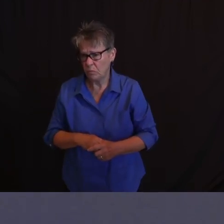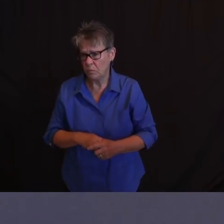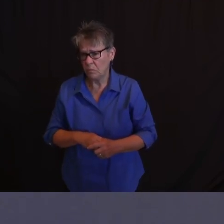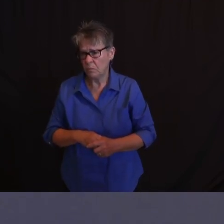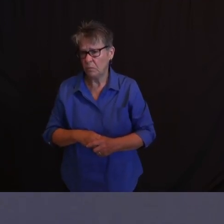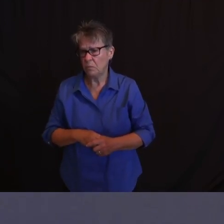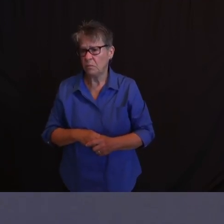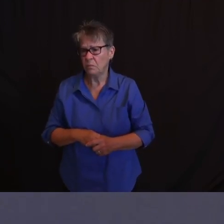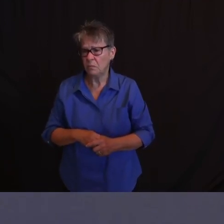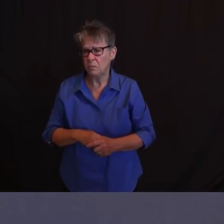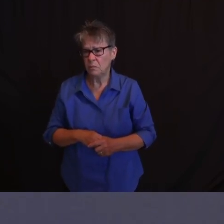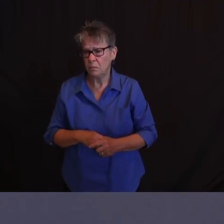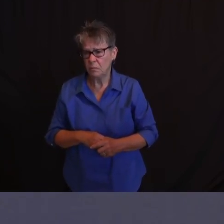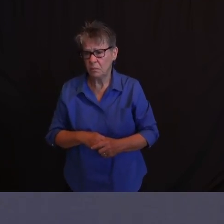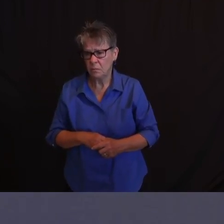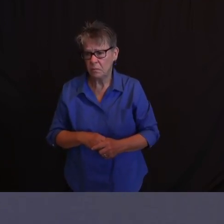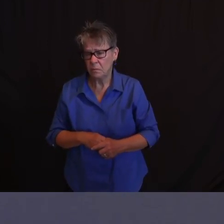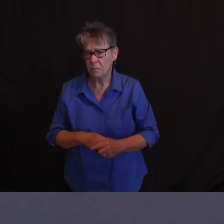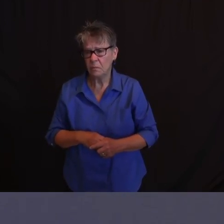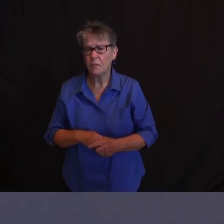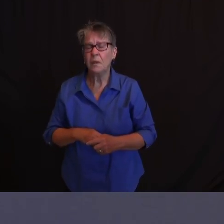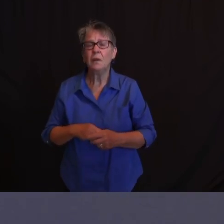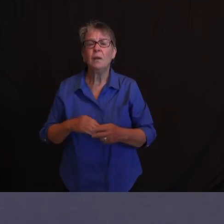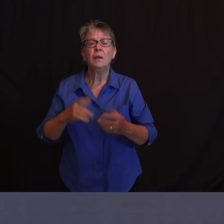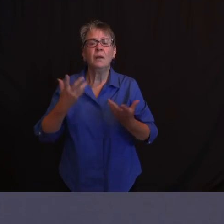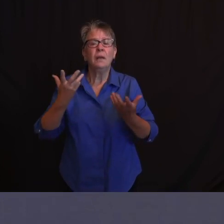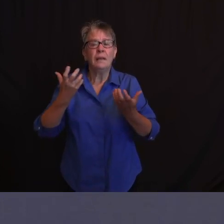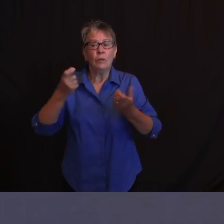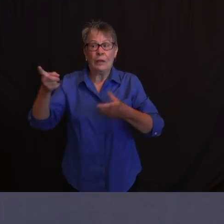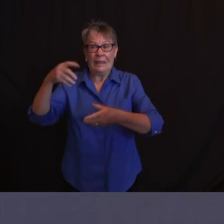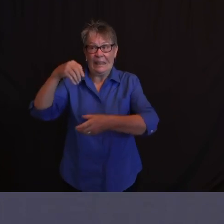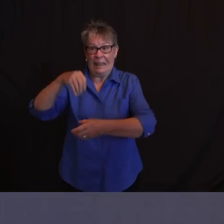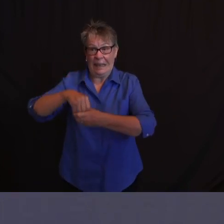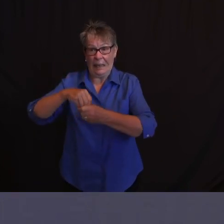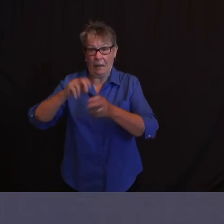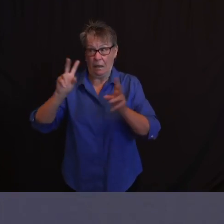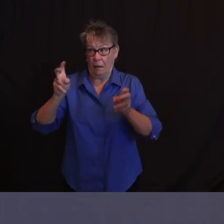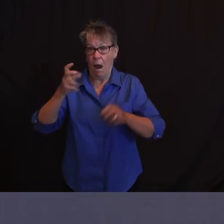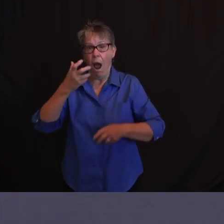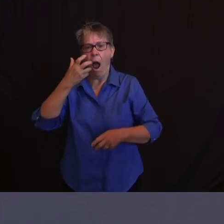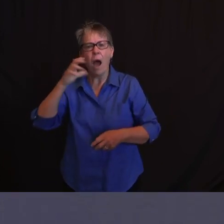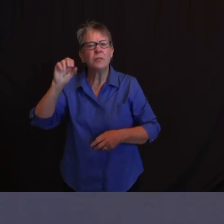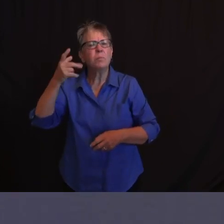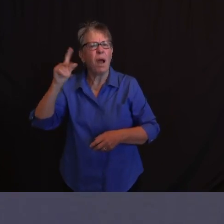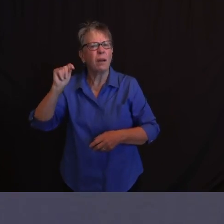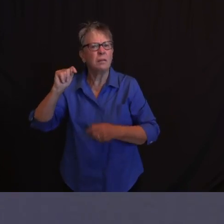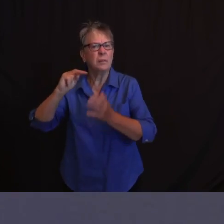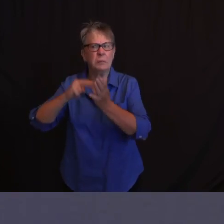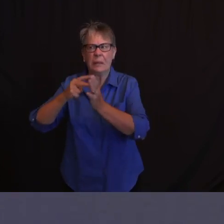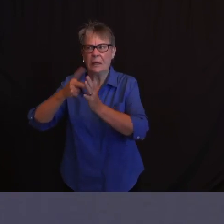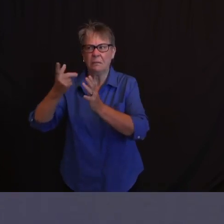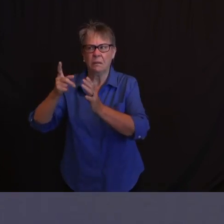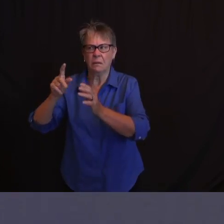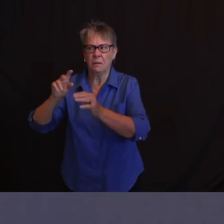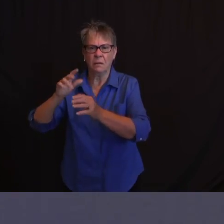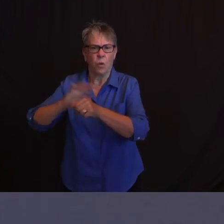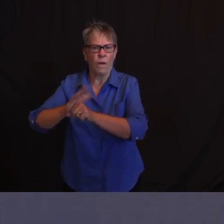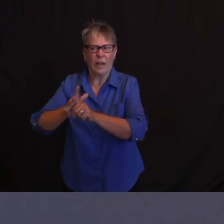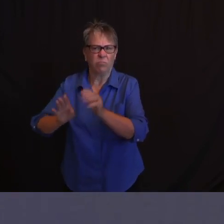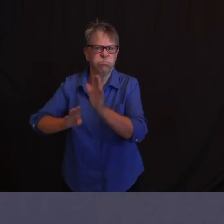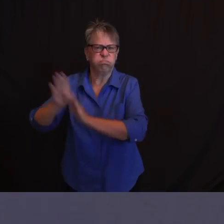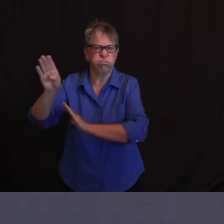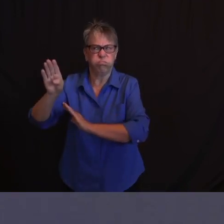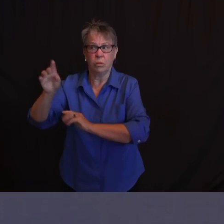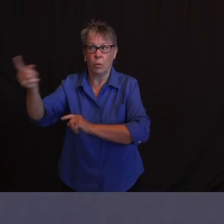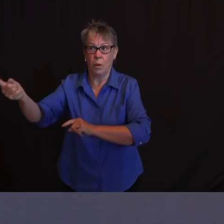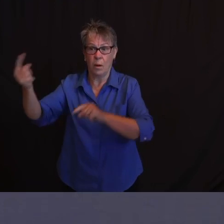in, self-quarantine, get tested, probably get tested again, and particularly with a longer lag on the results getting back